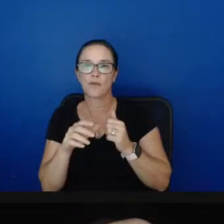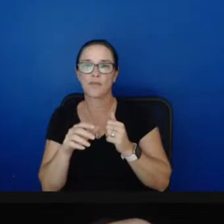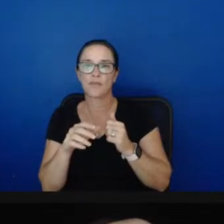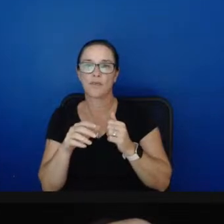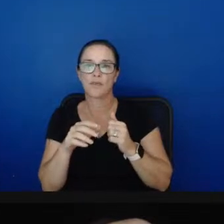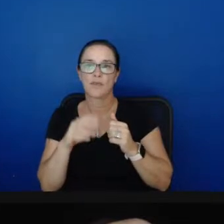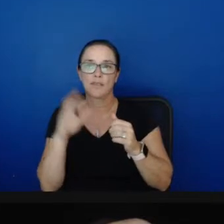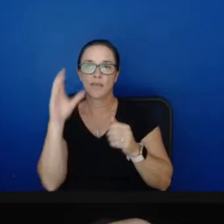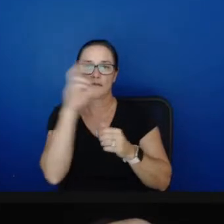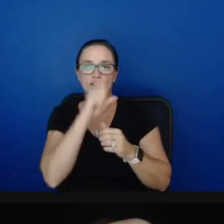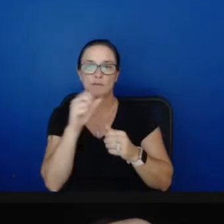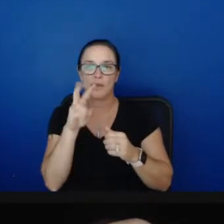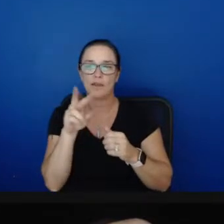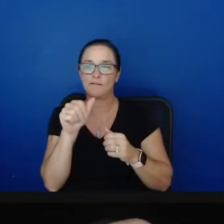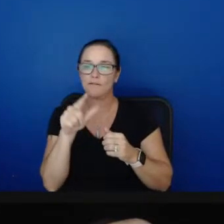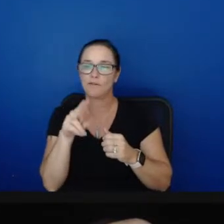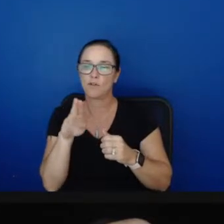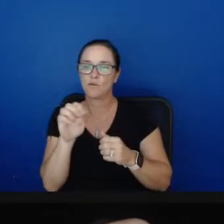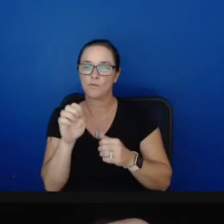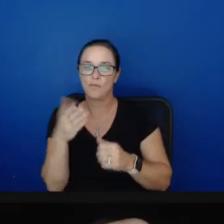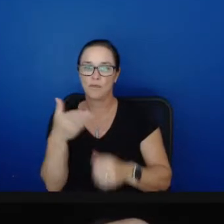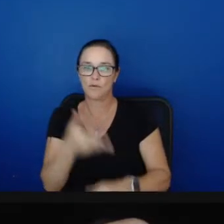volumes there.